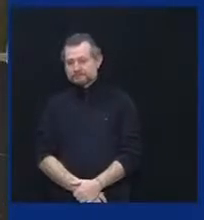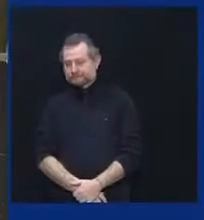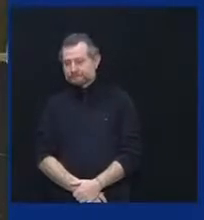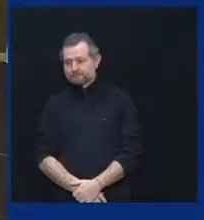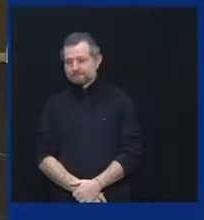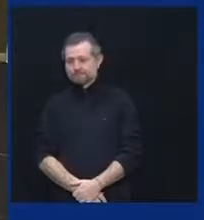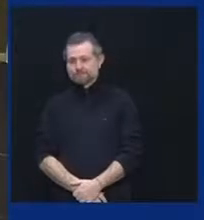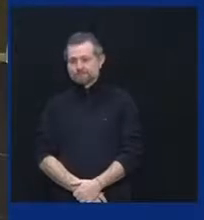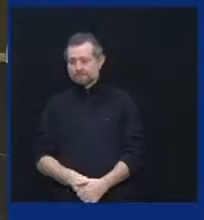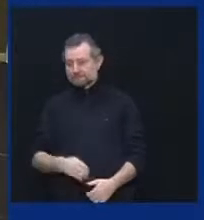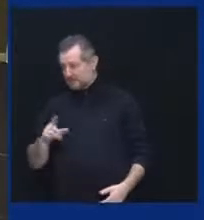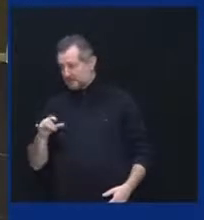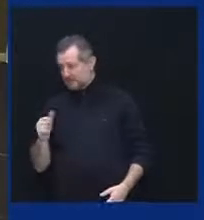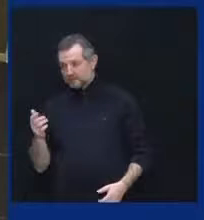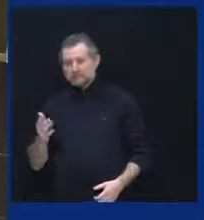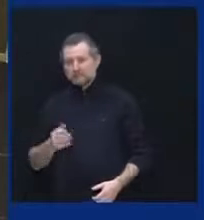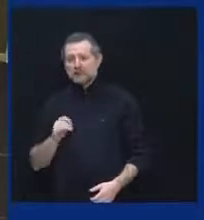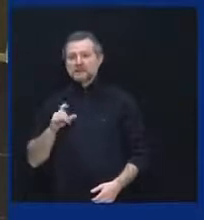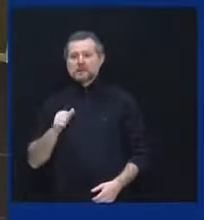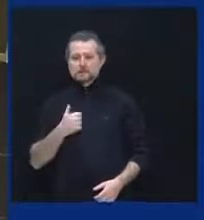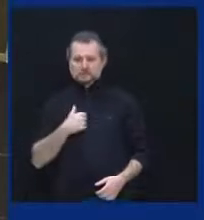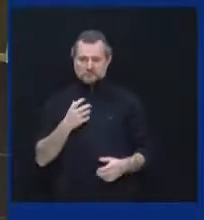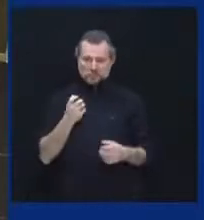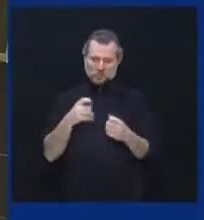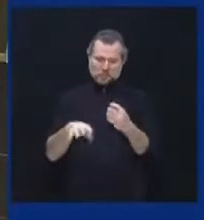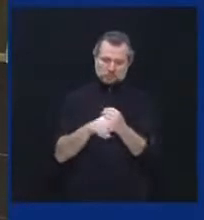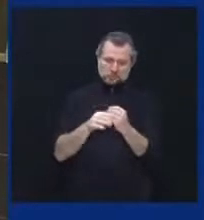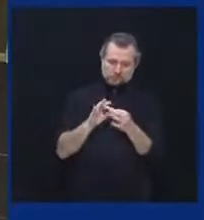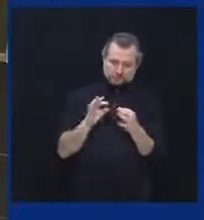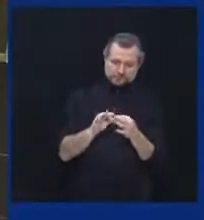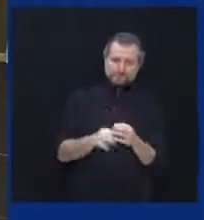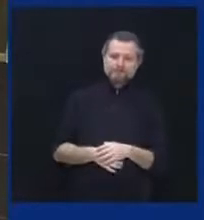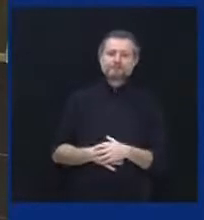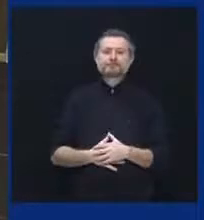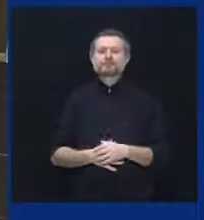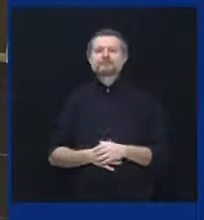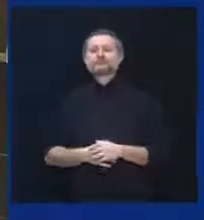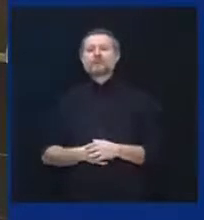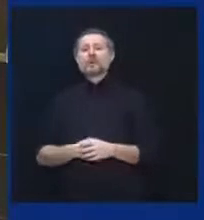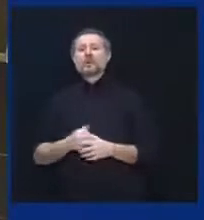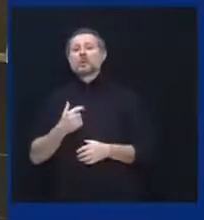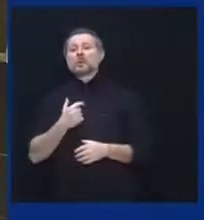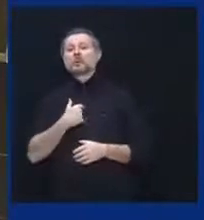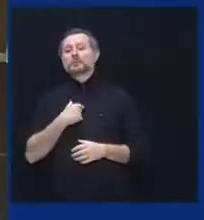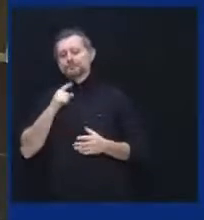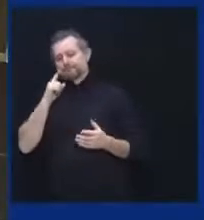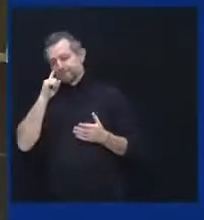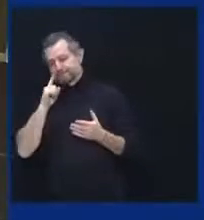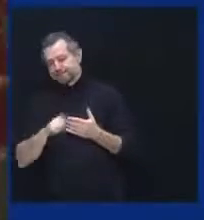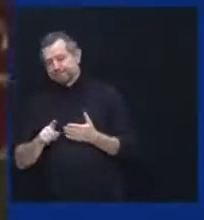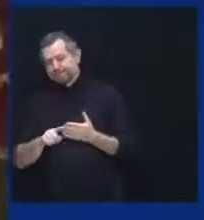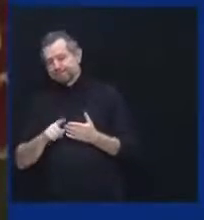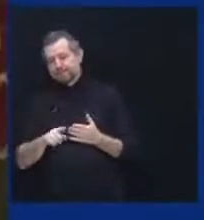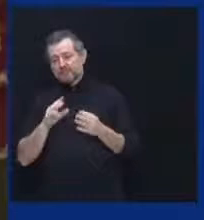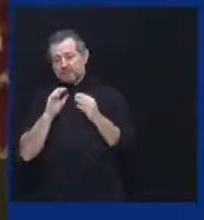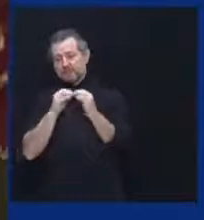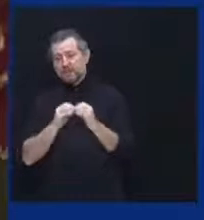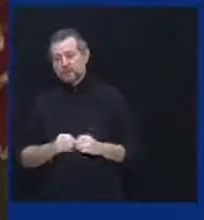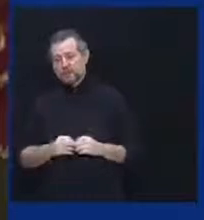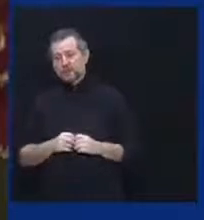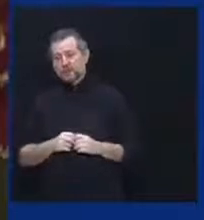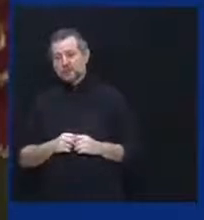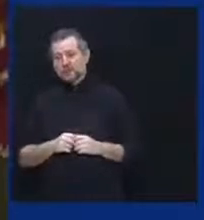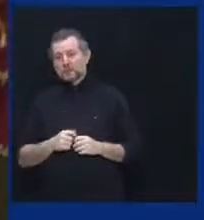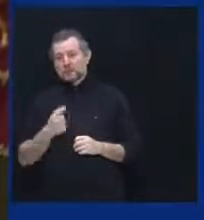Melissa? And if I could add one other thing on this point, what we found when we went back and looked at this data was that